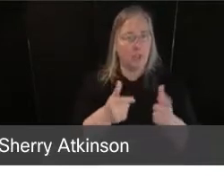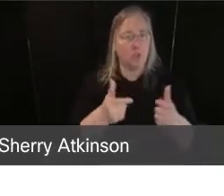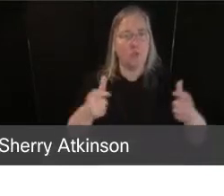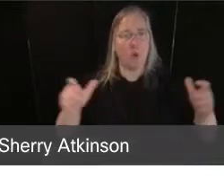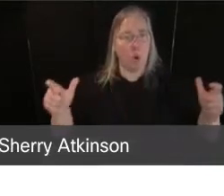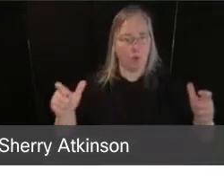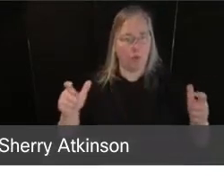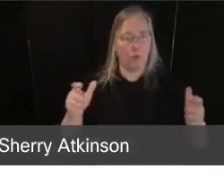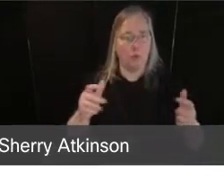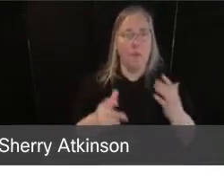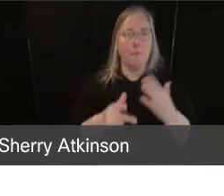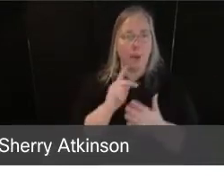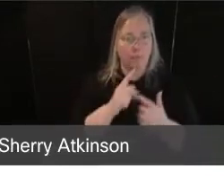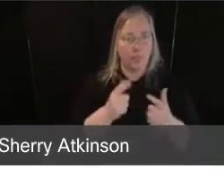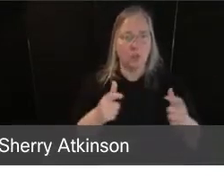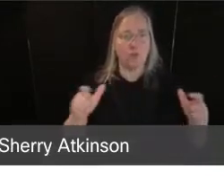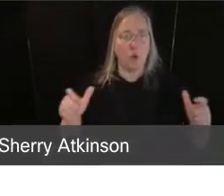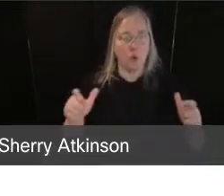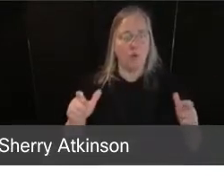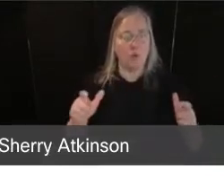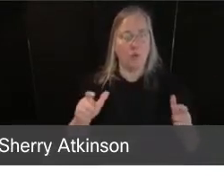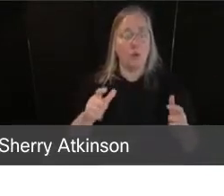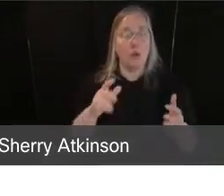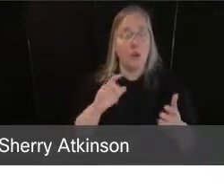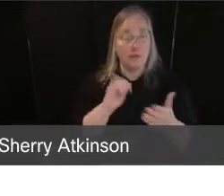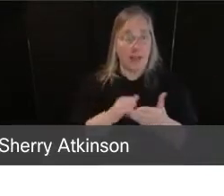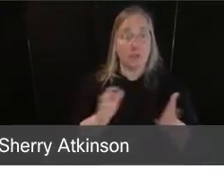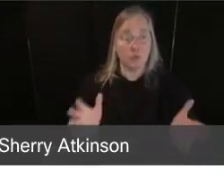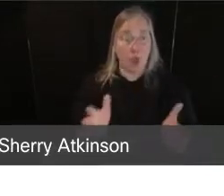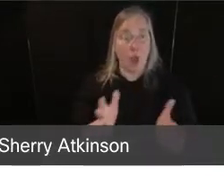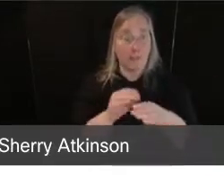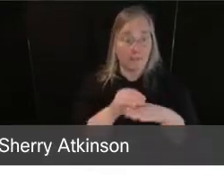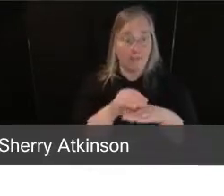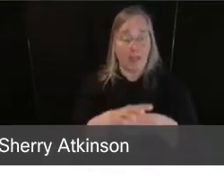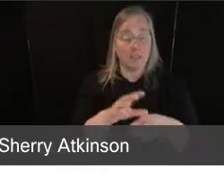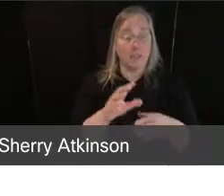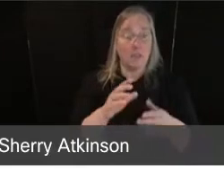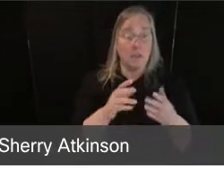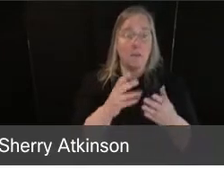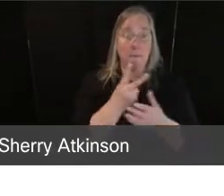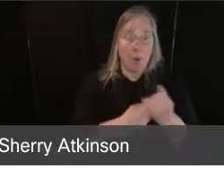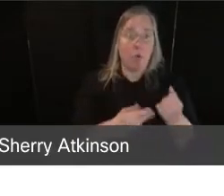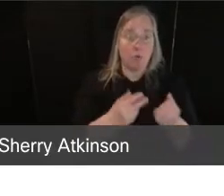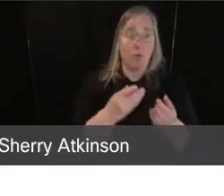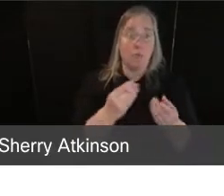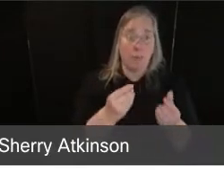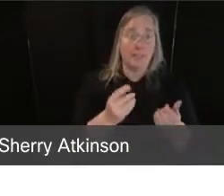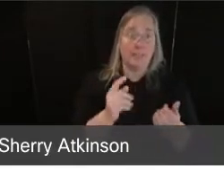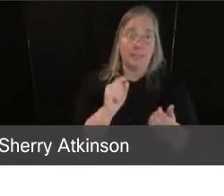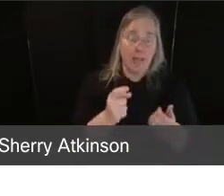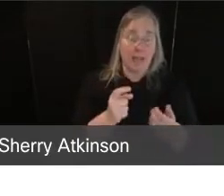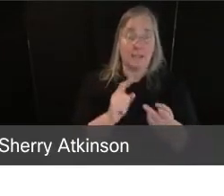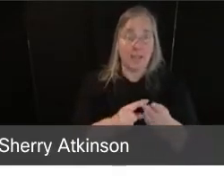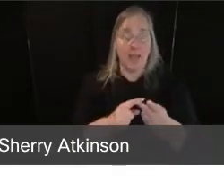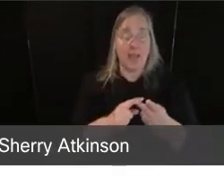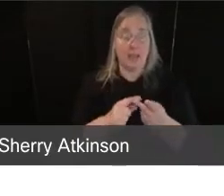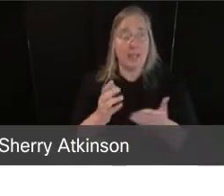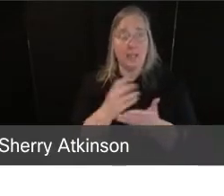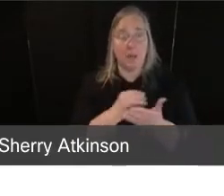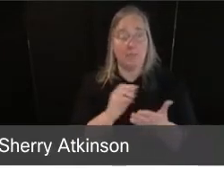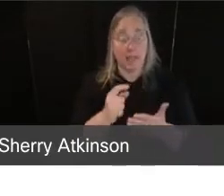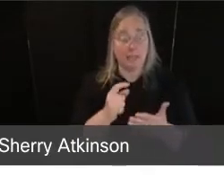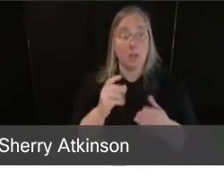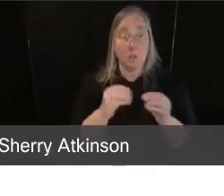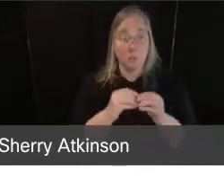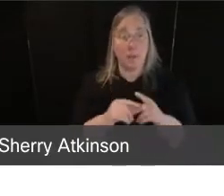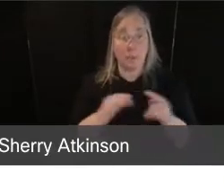our income tax and our property tax. The more people coming in, the higher the property values, the more property